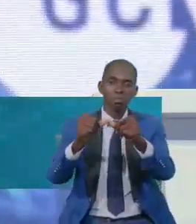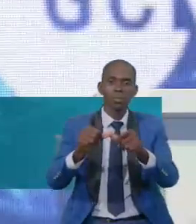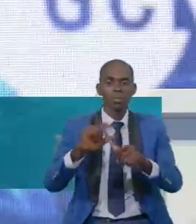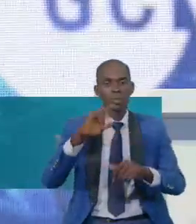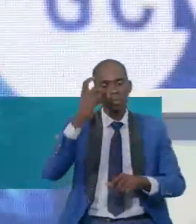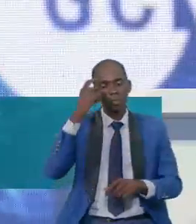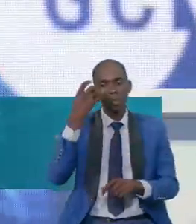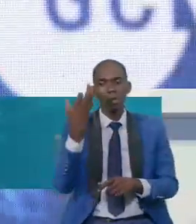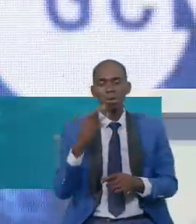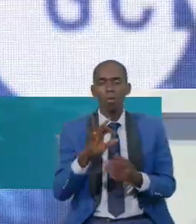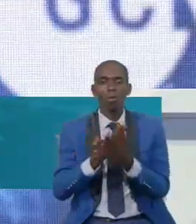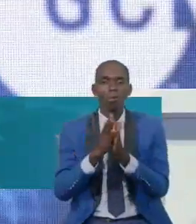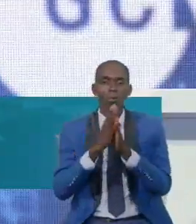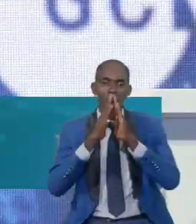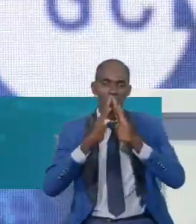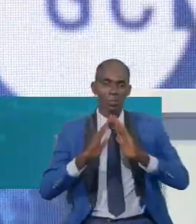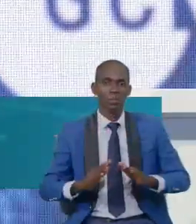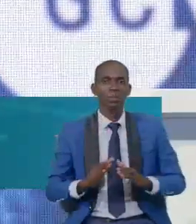peace.